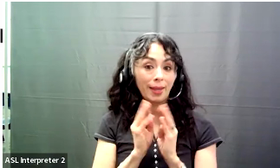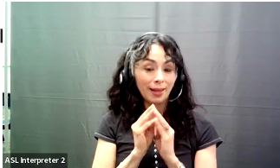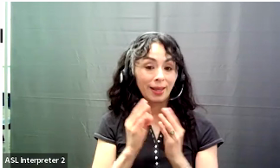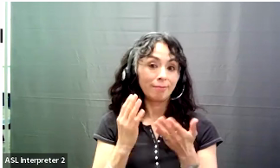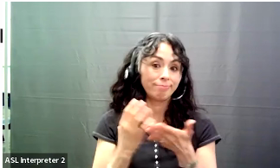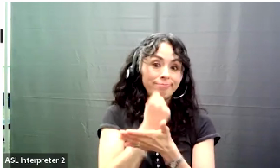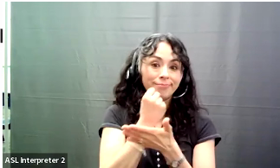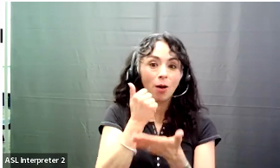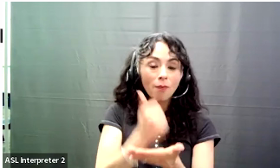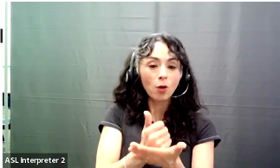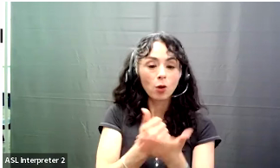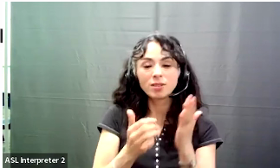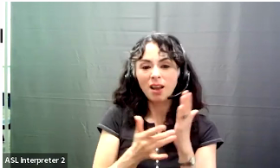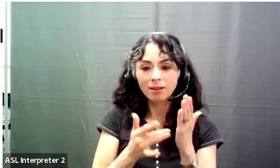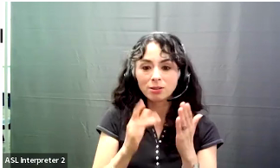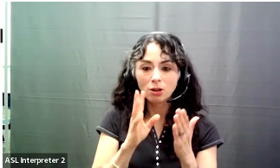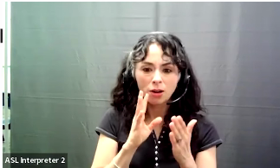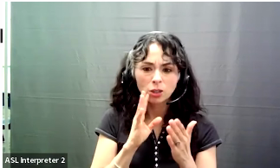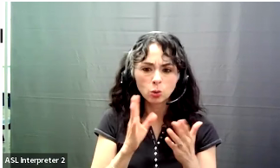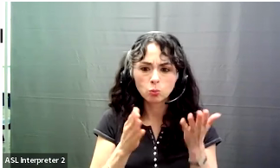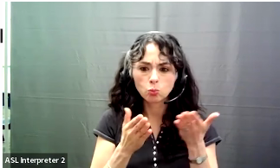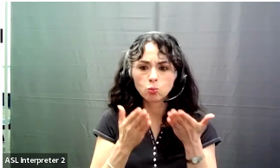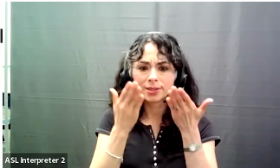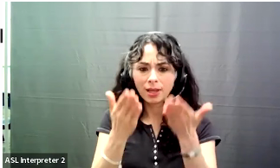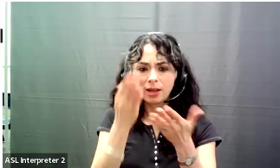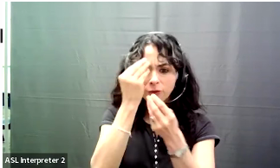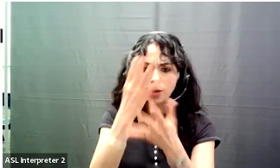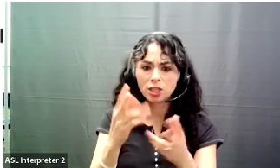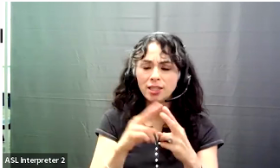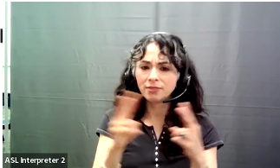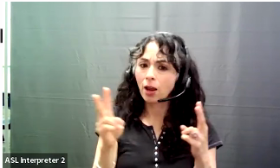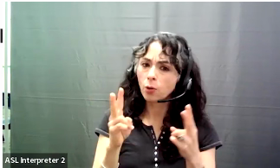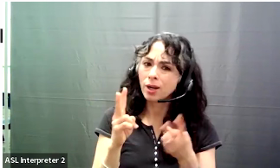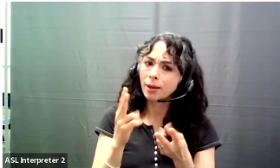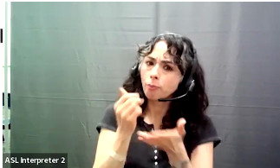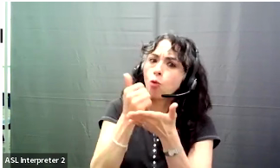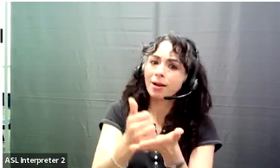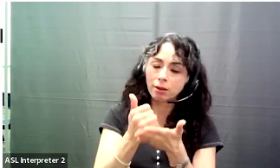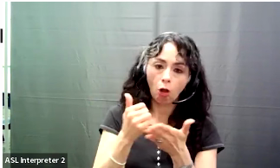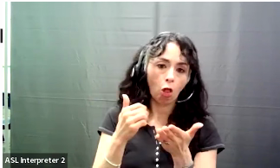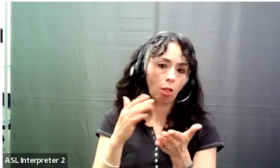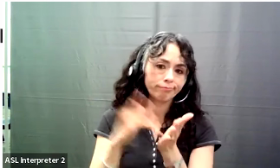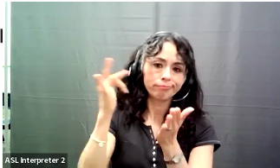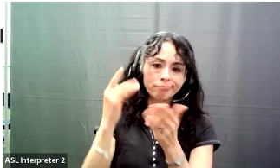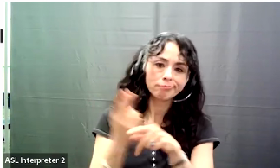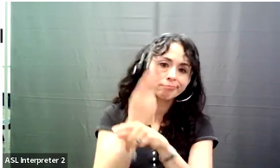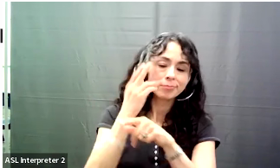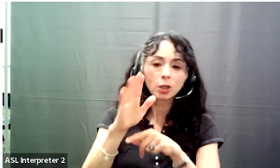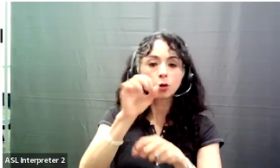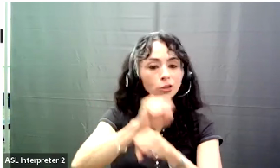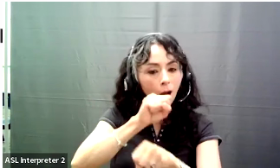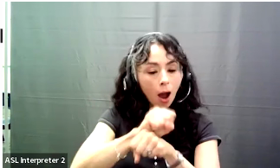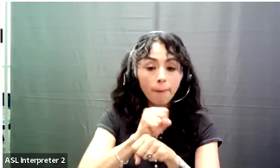We want to share practical information that you can use in your work